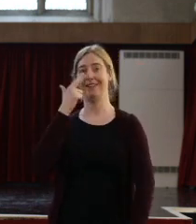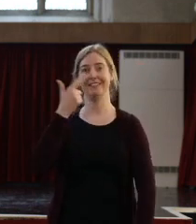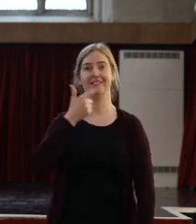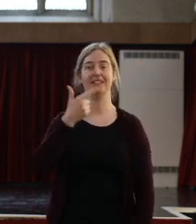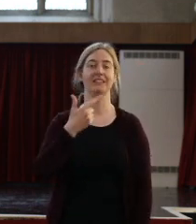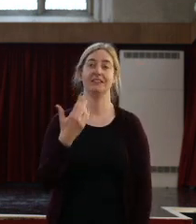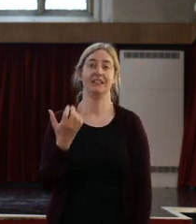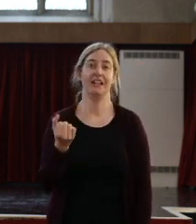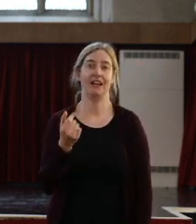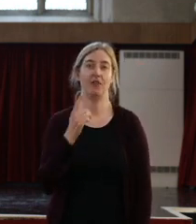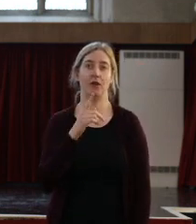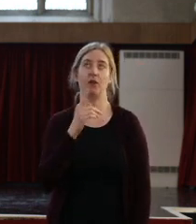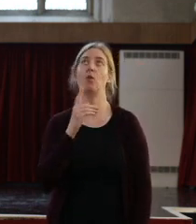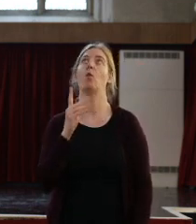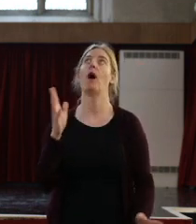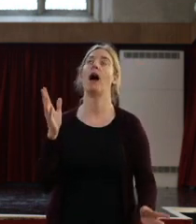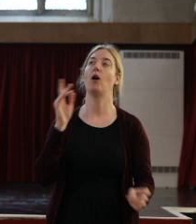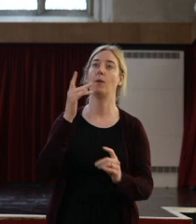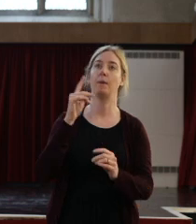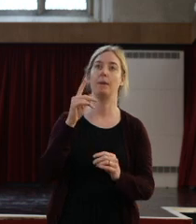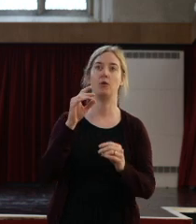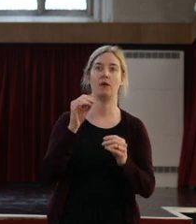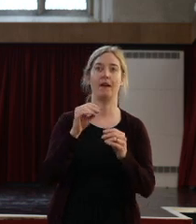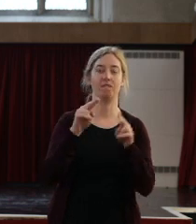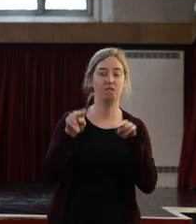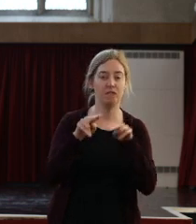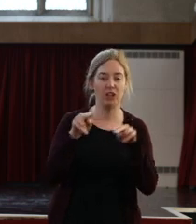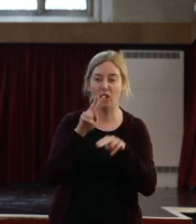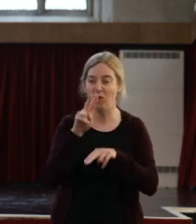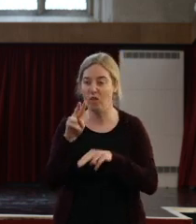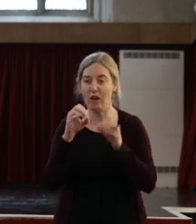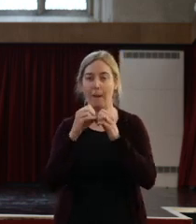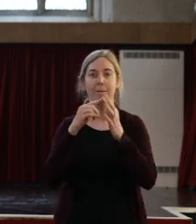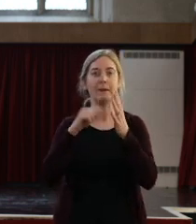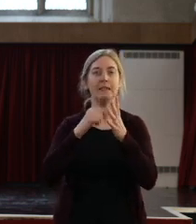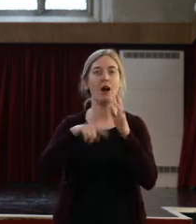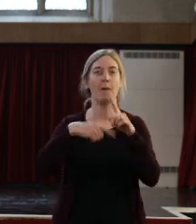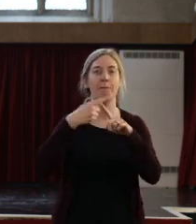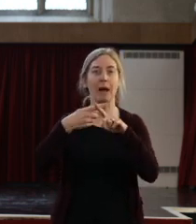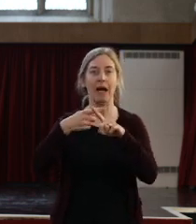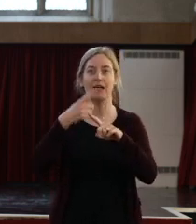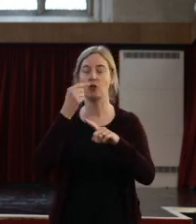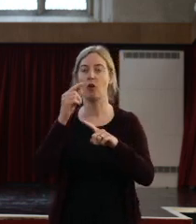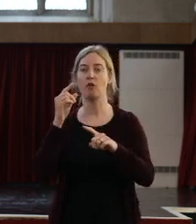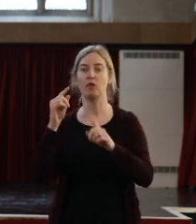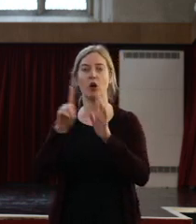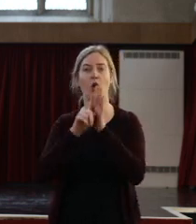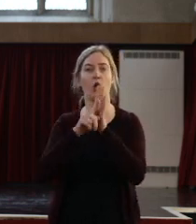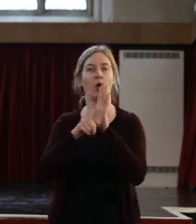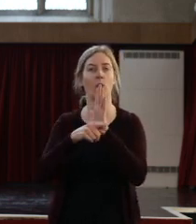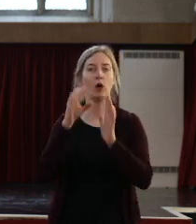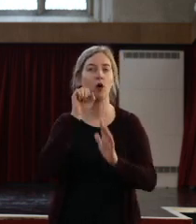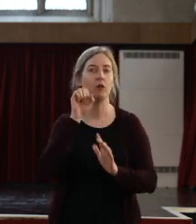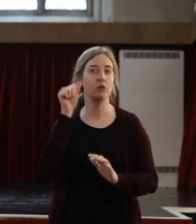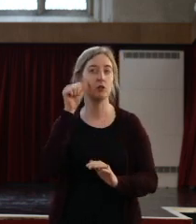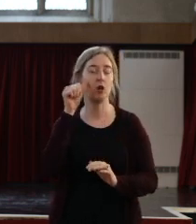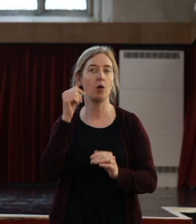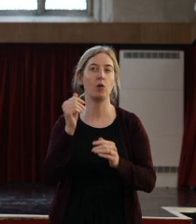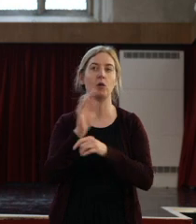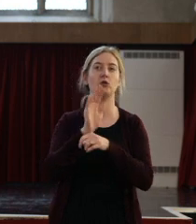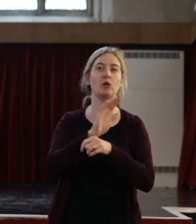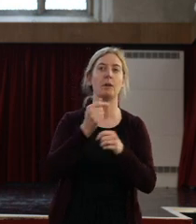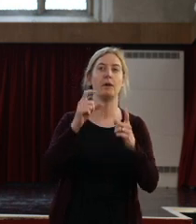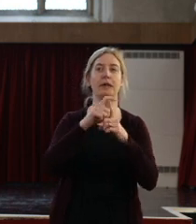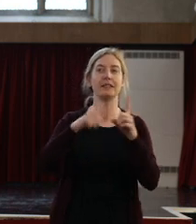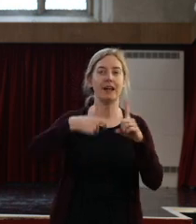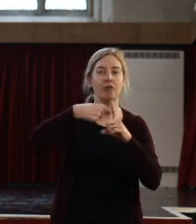in sort of hushed wonder that there might be a Betamax going round of A Clockwork Orange or some documentary about Derek Jarman that someone had